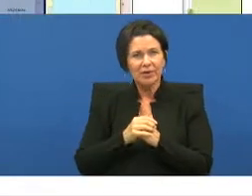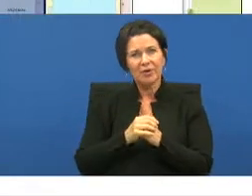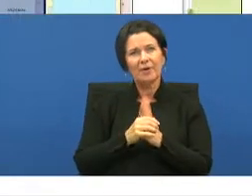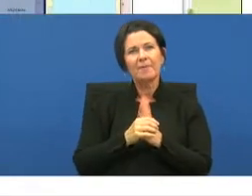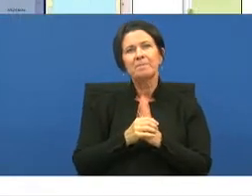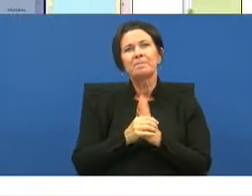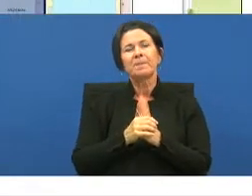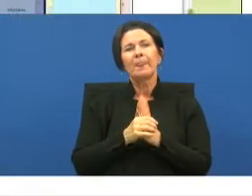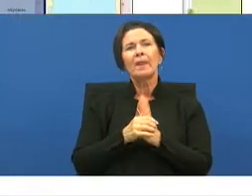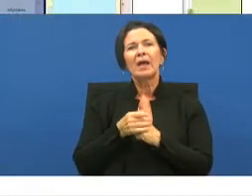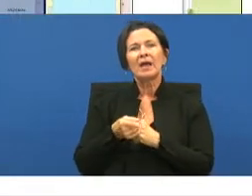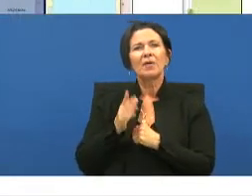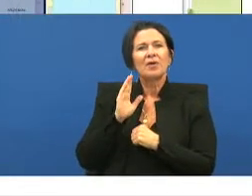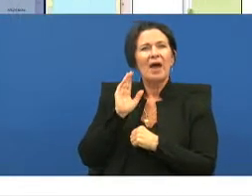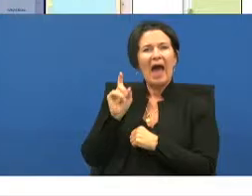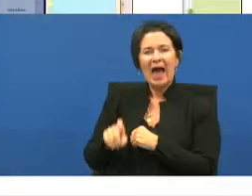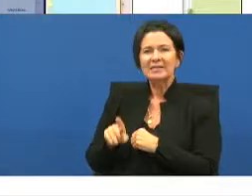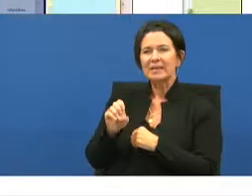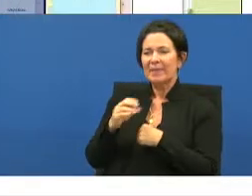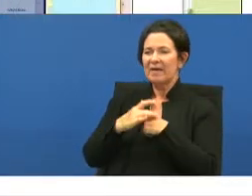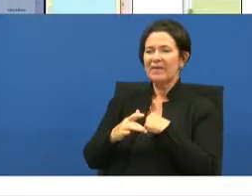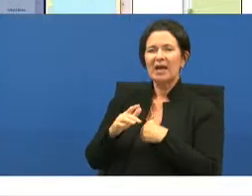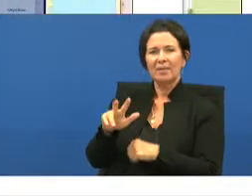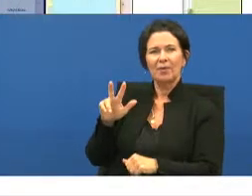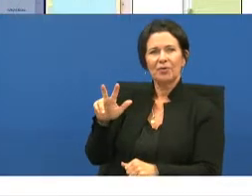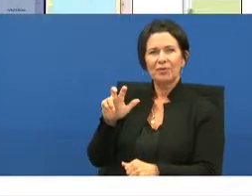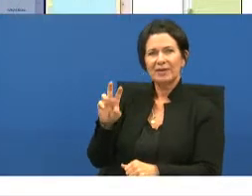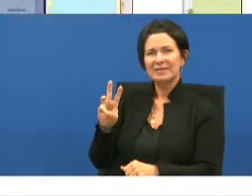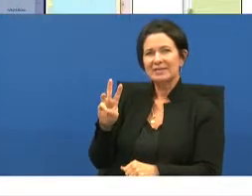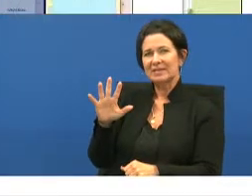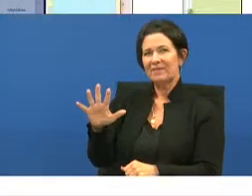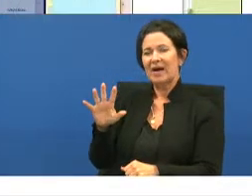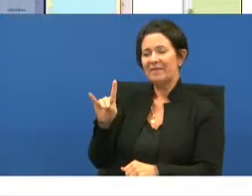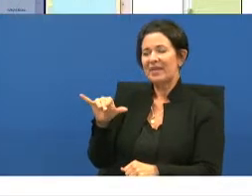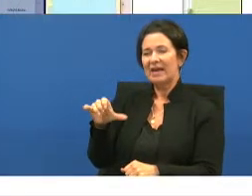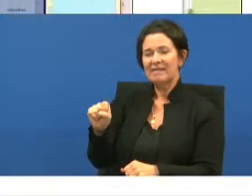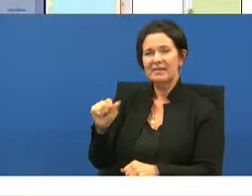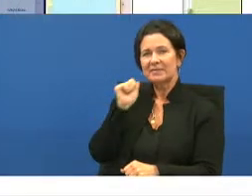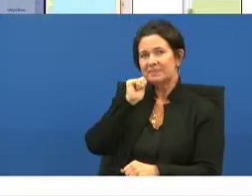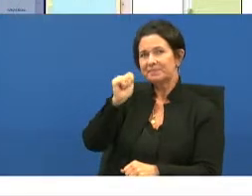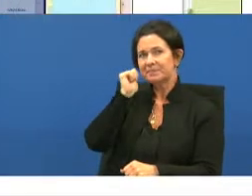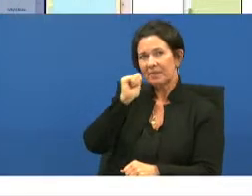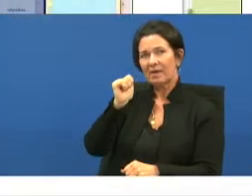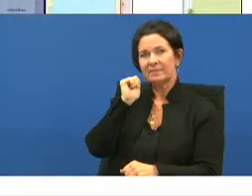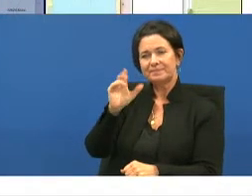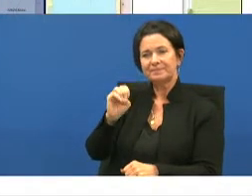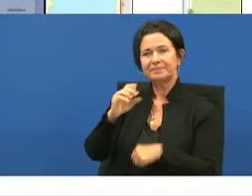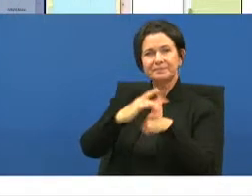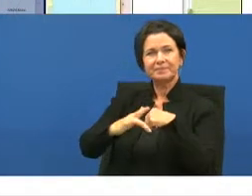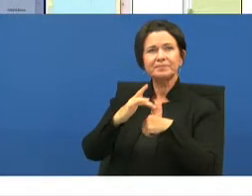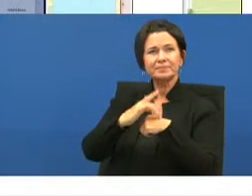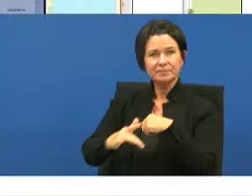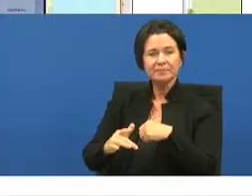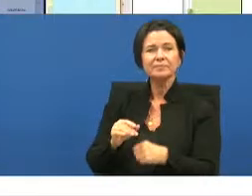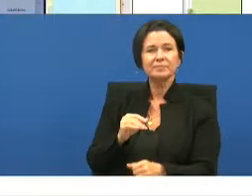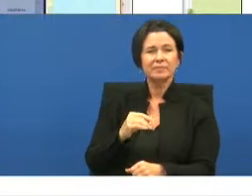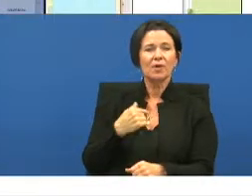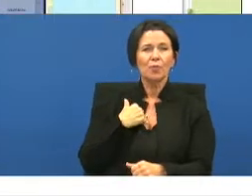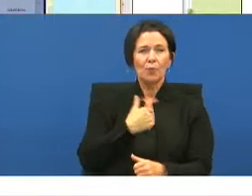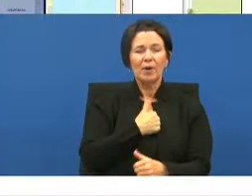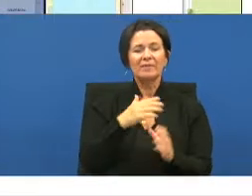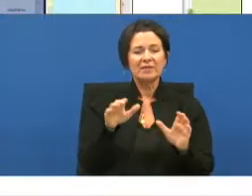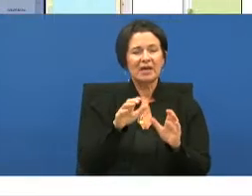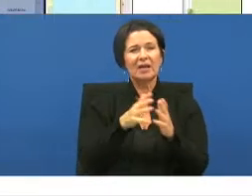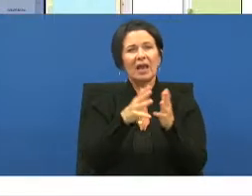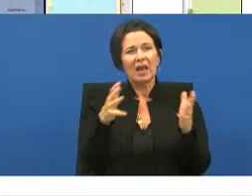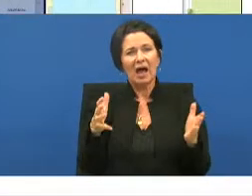got to be full 365 days a year. It will boost downtown's hotel performance. I will tell you that we've done quite a bit of analytics on